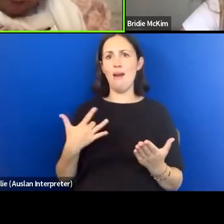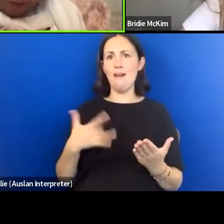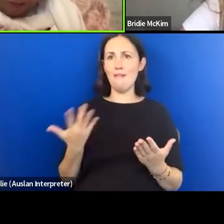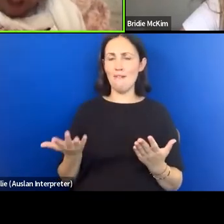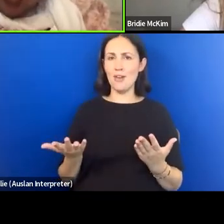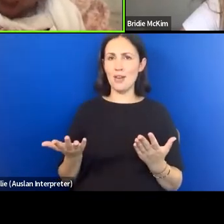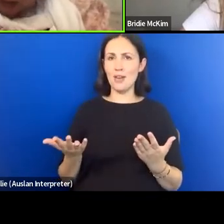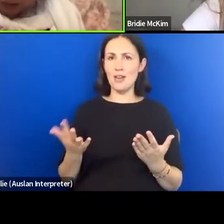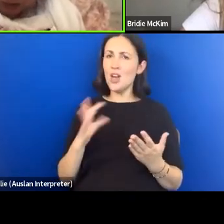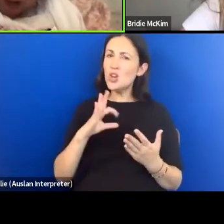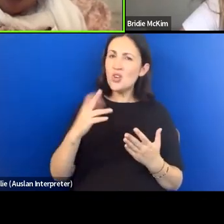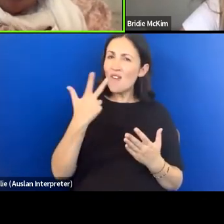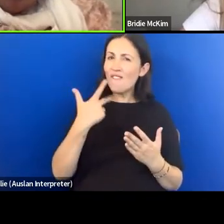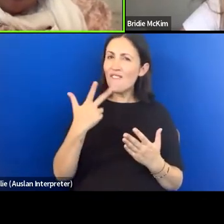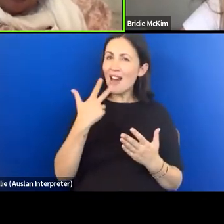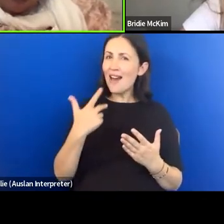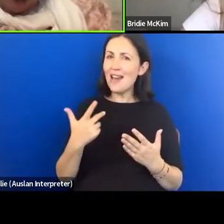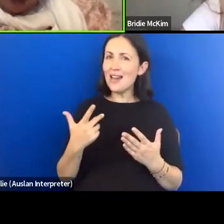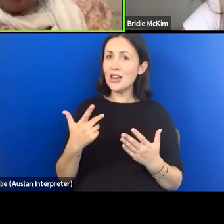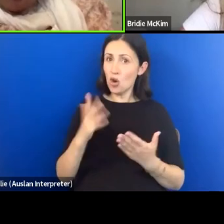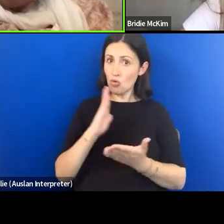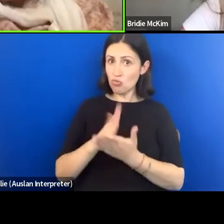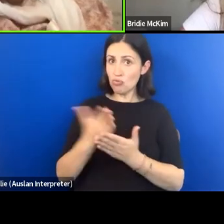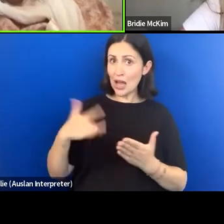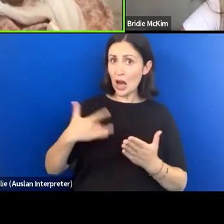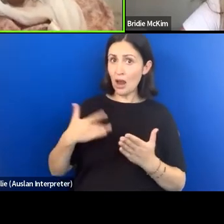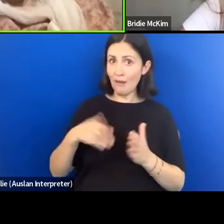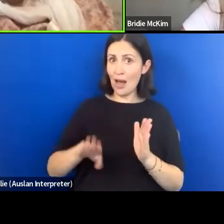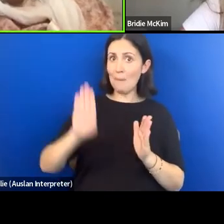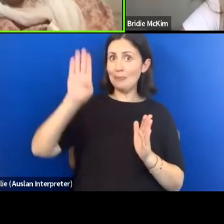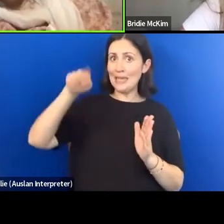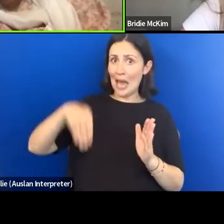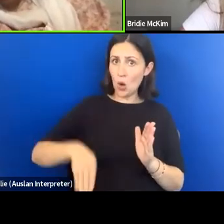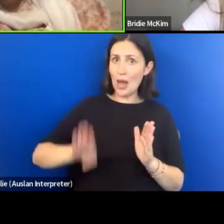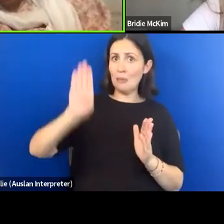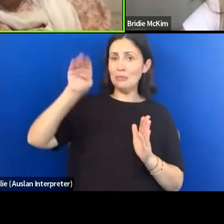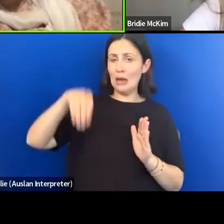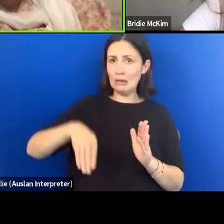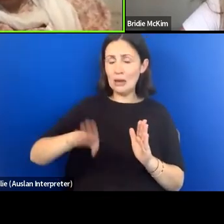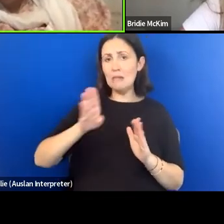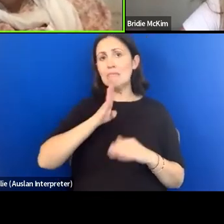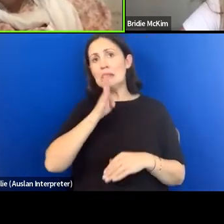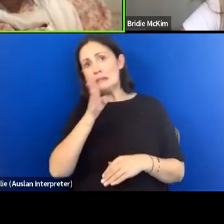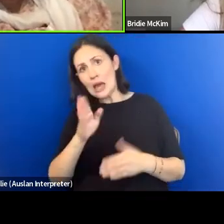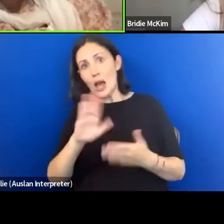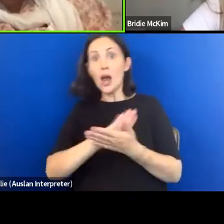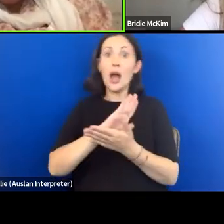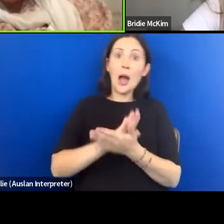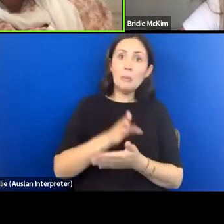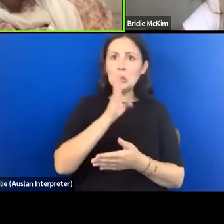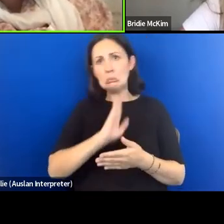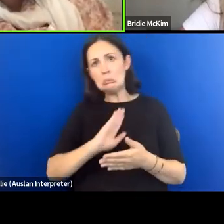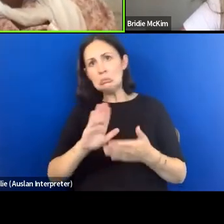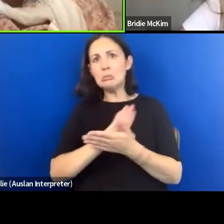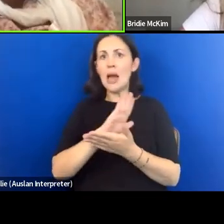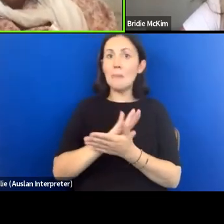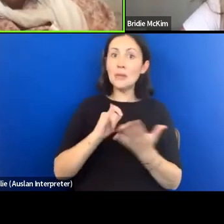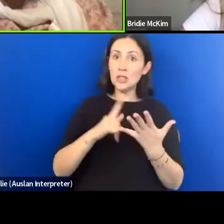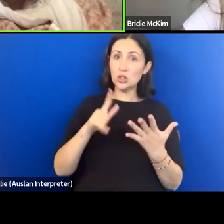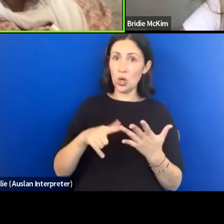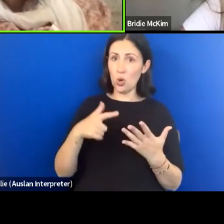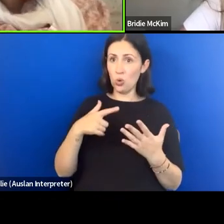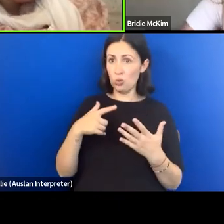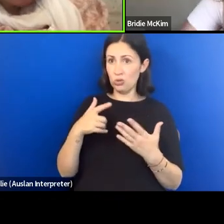pertinent to the message that I, or the point that I want to make.